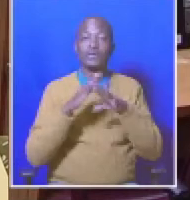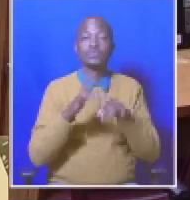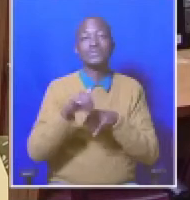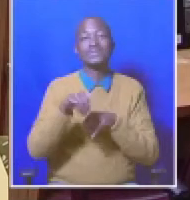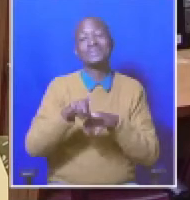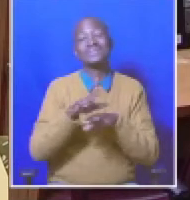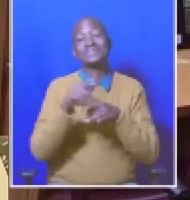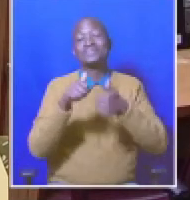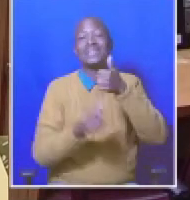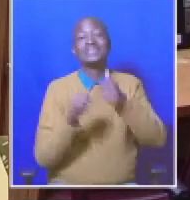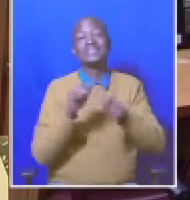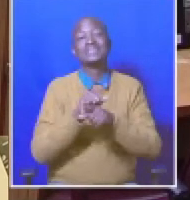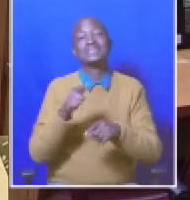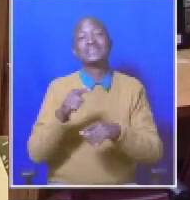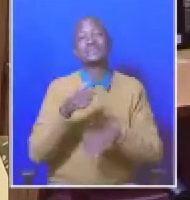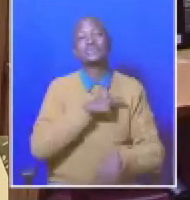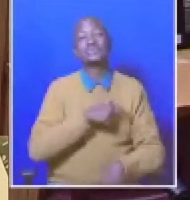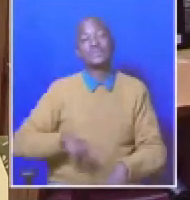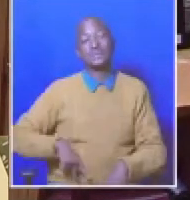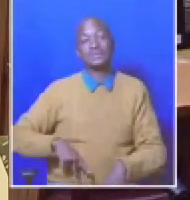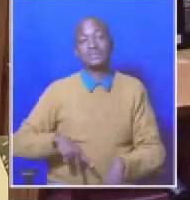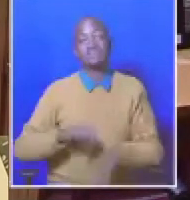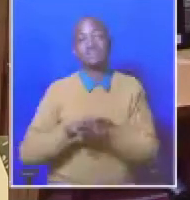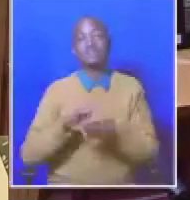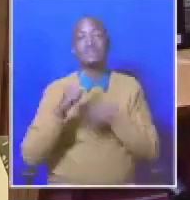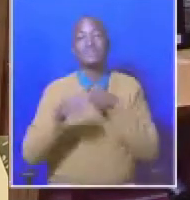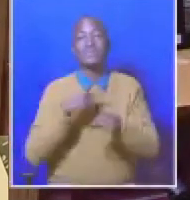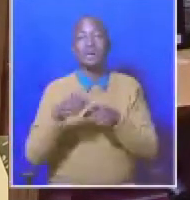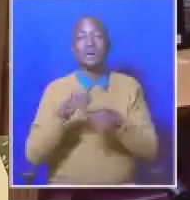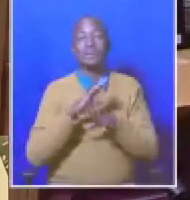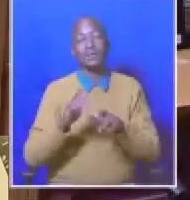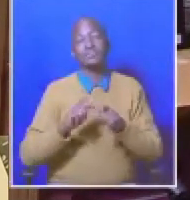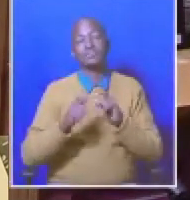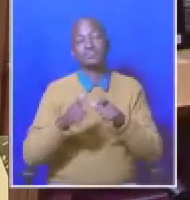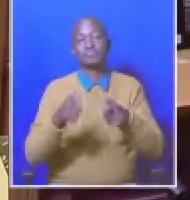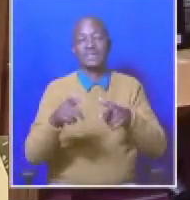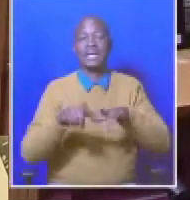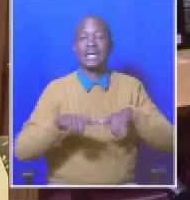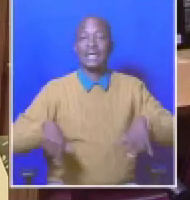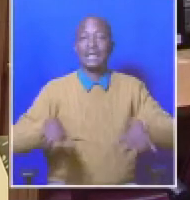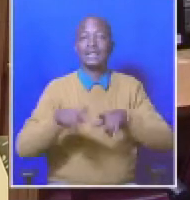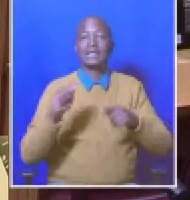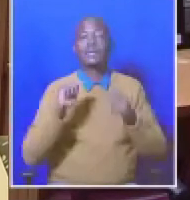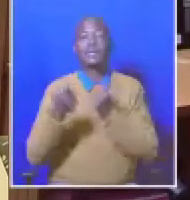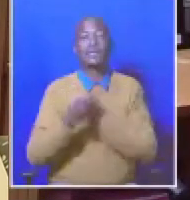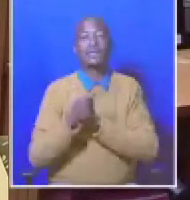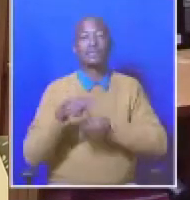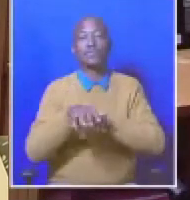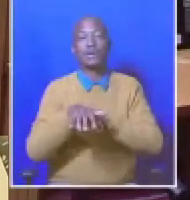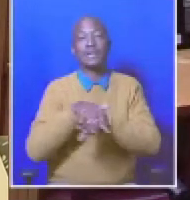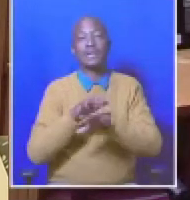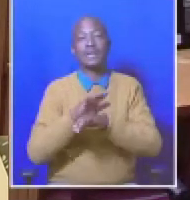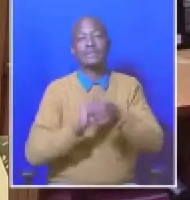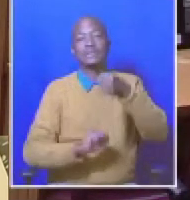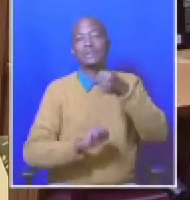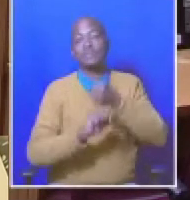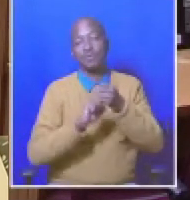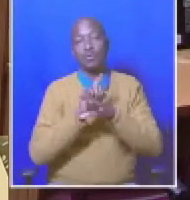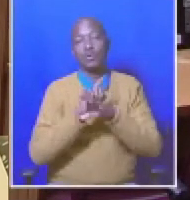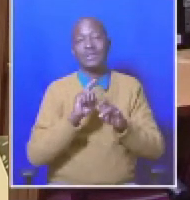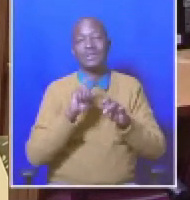Deputy President, with reference to the accelerated land reform and agricultural support to qualifying